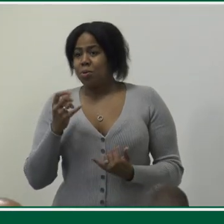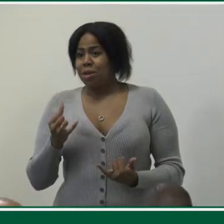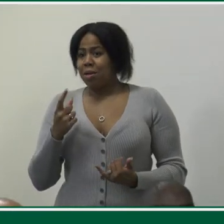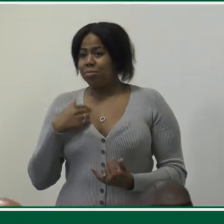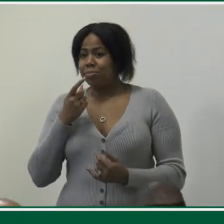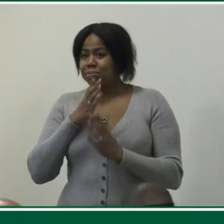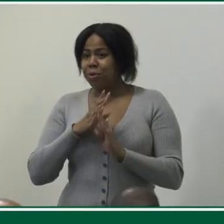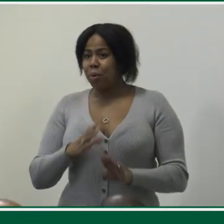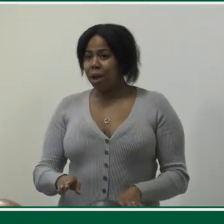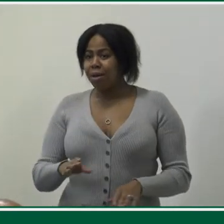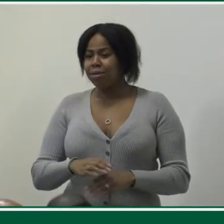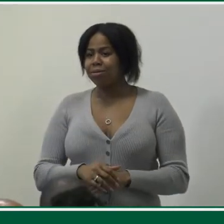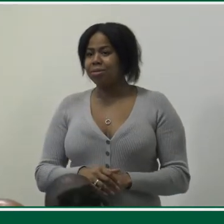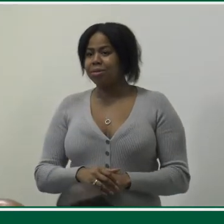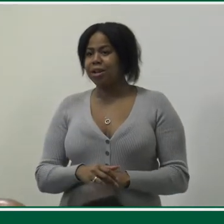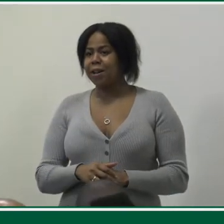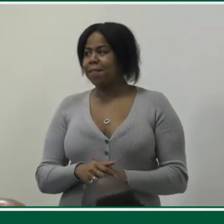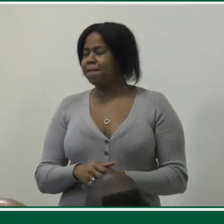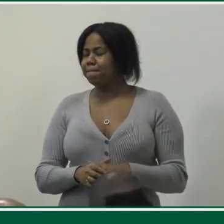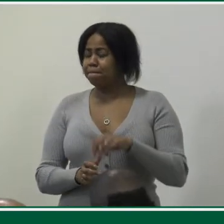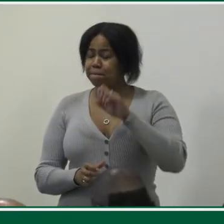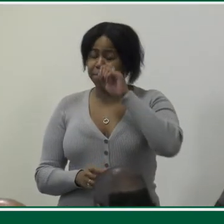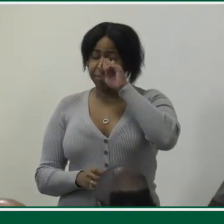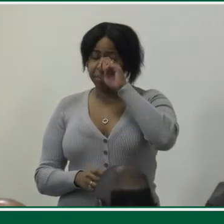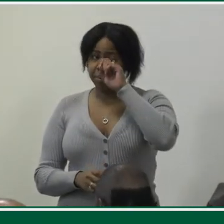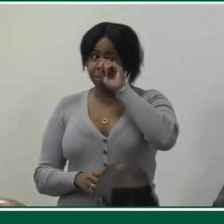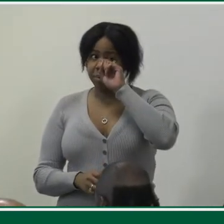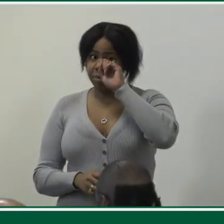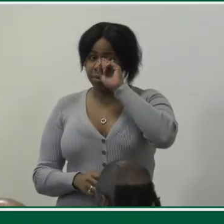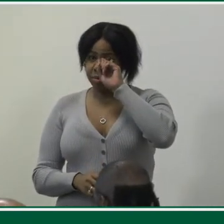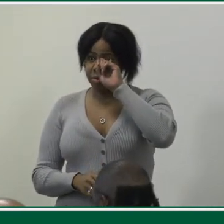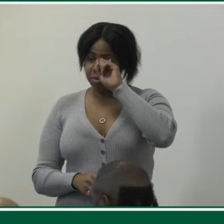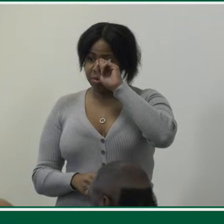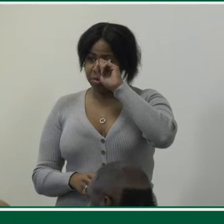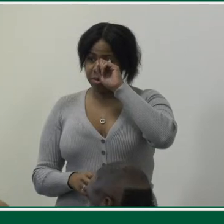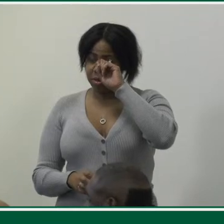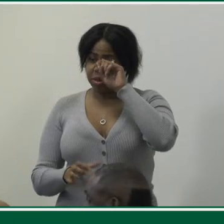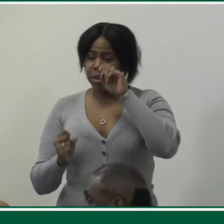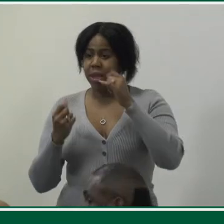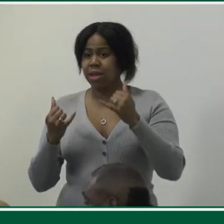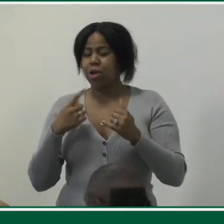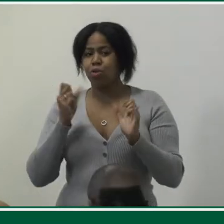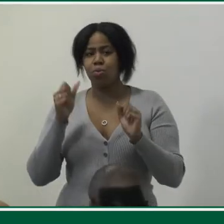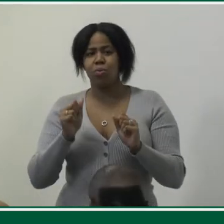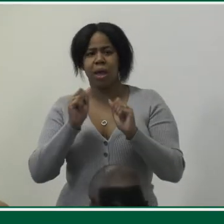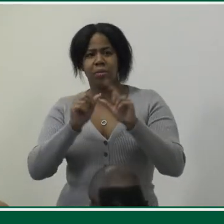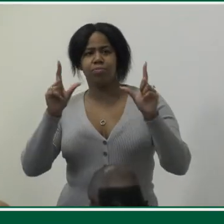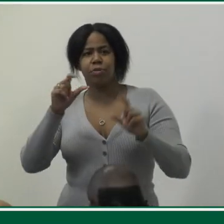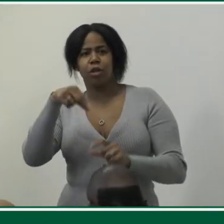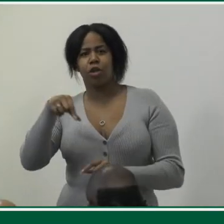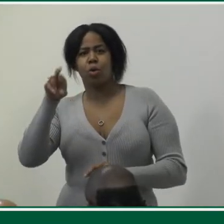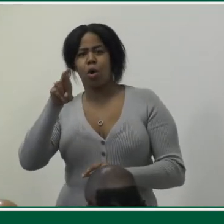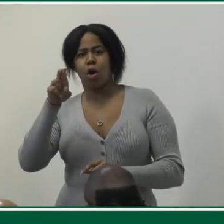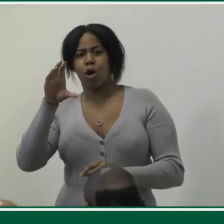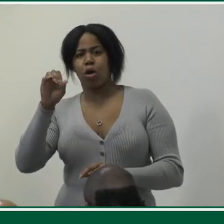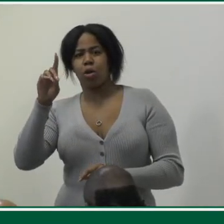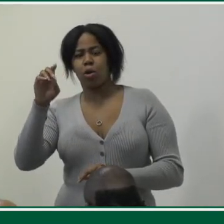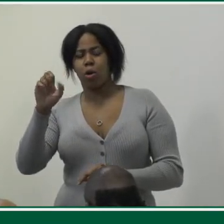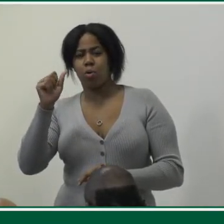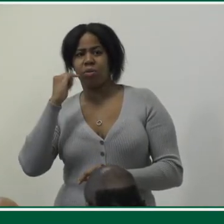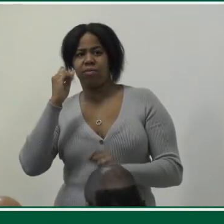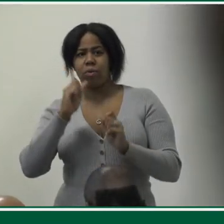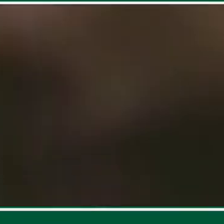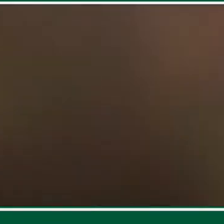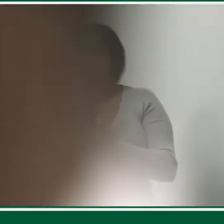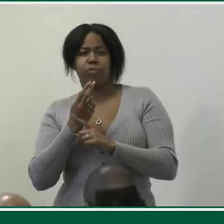quiet. And so we're gonna encourage you to check out this QR code if you want to get involved, learn